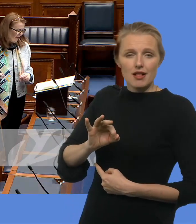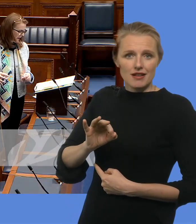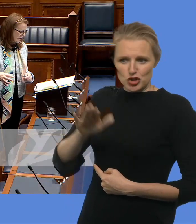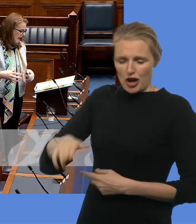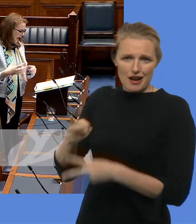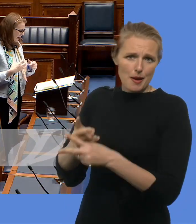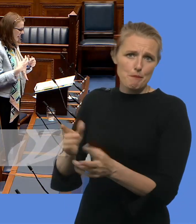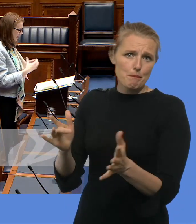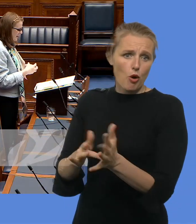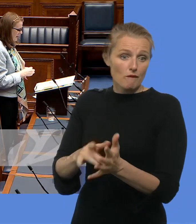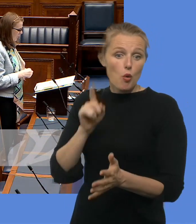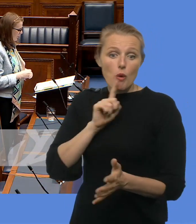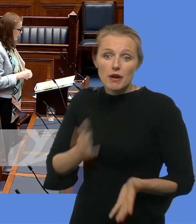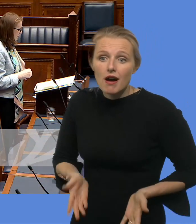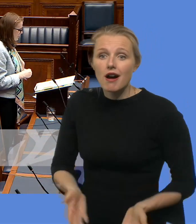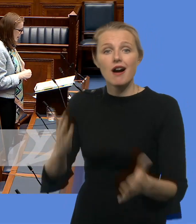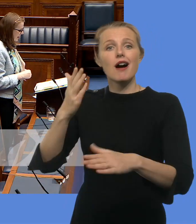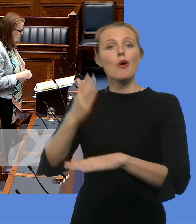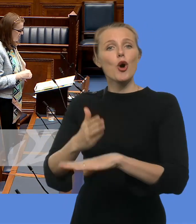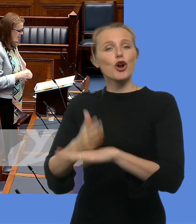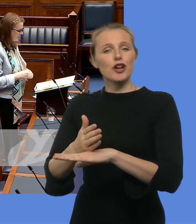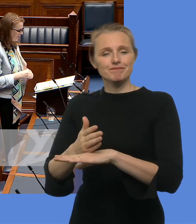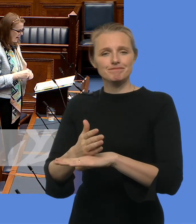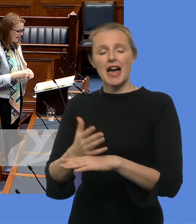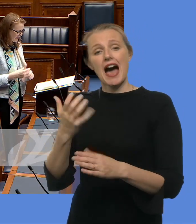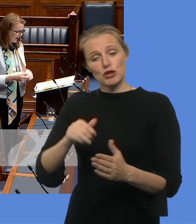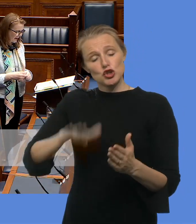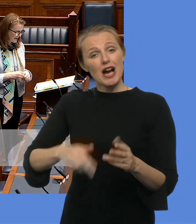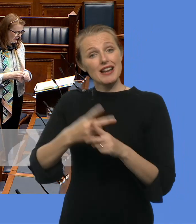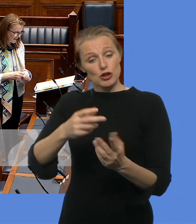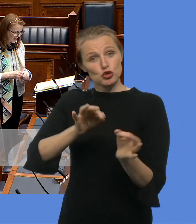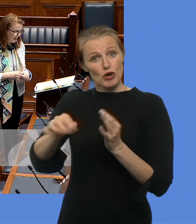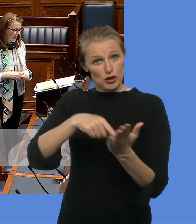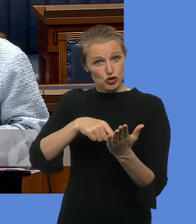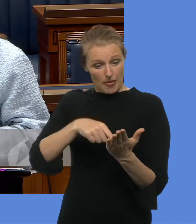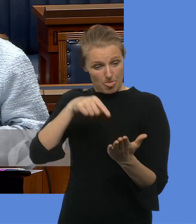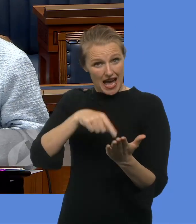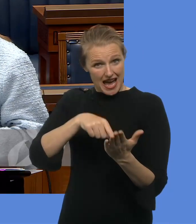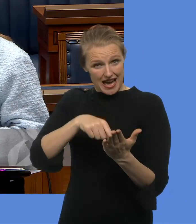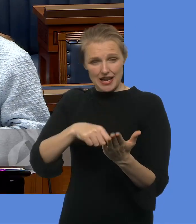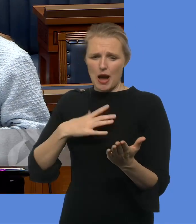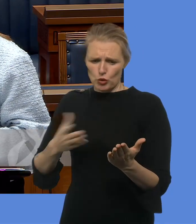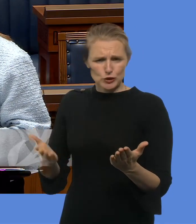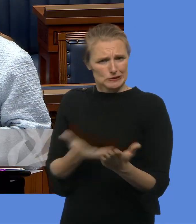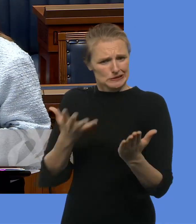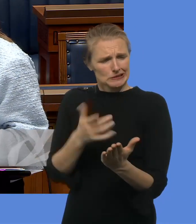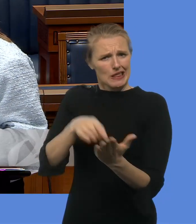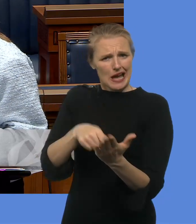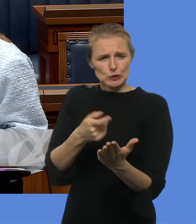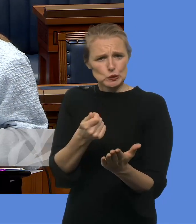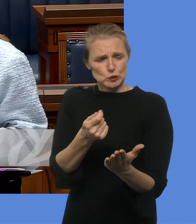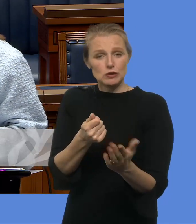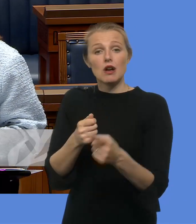labour market, and I'm keen to see work on the new childcare strategy progress as quickly as possible. Childcare is a priority for